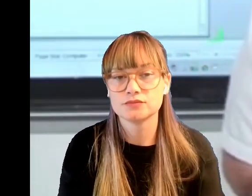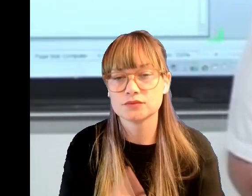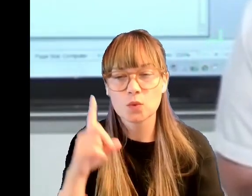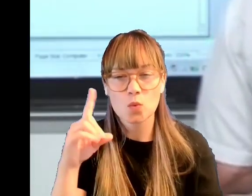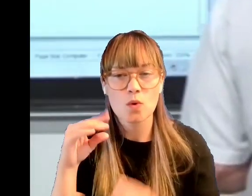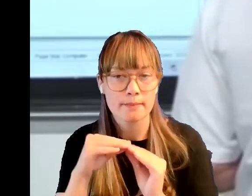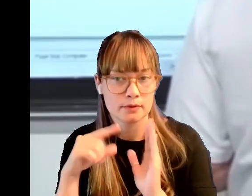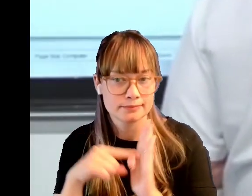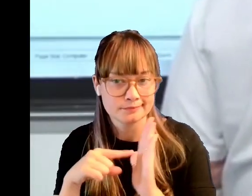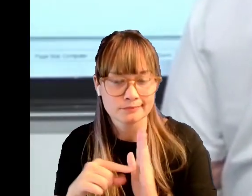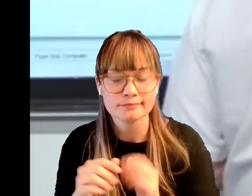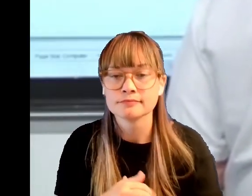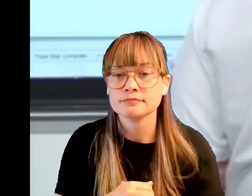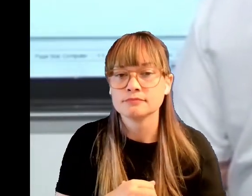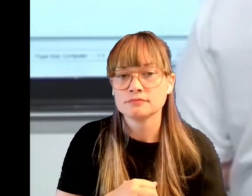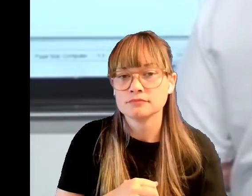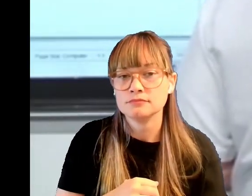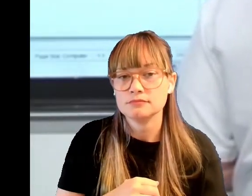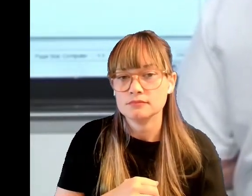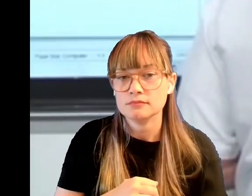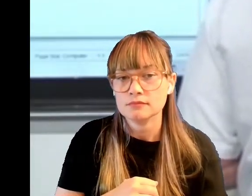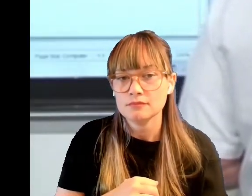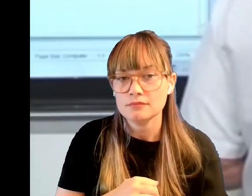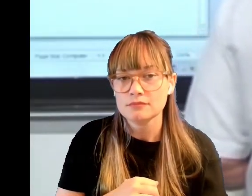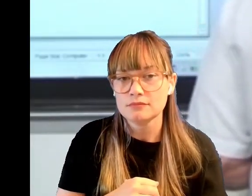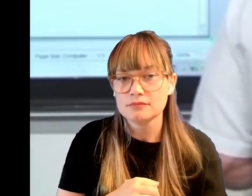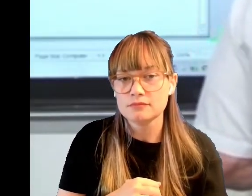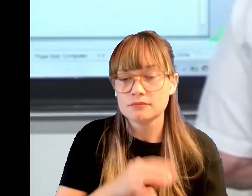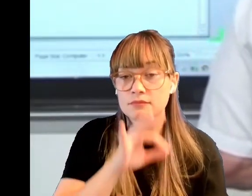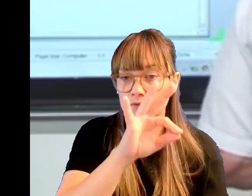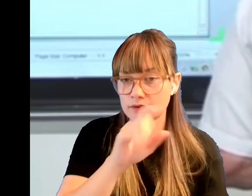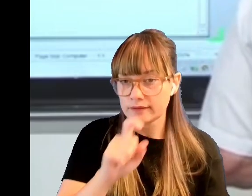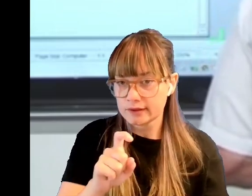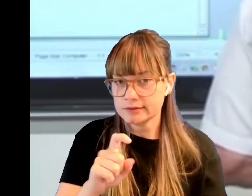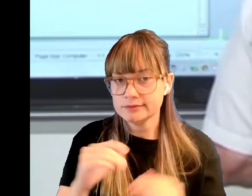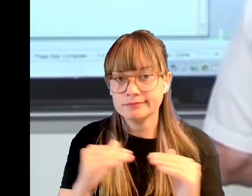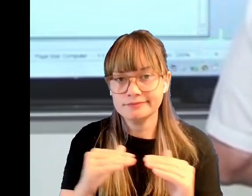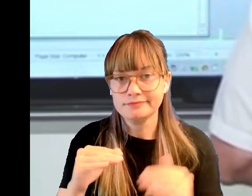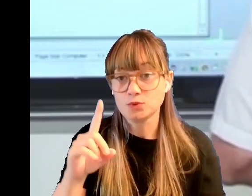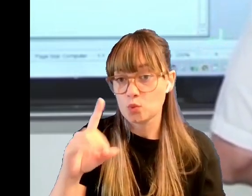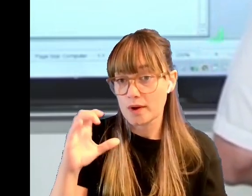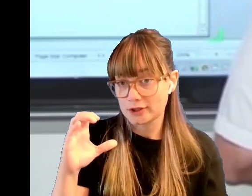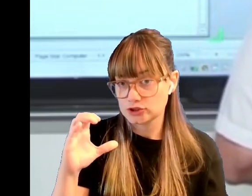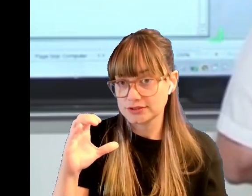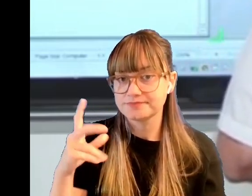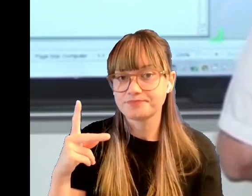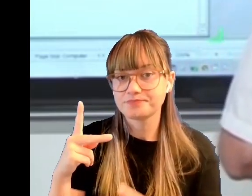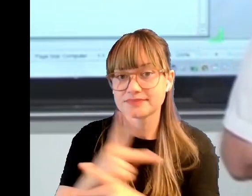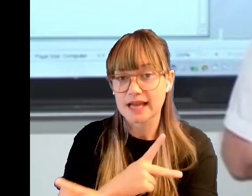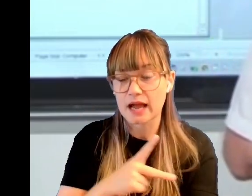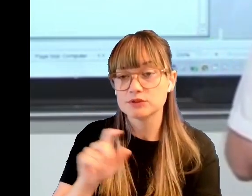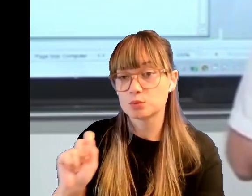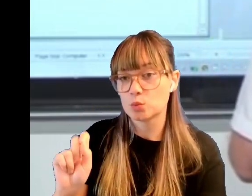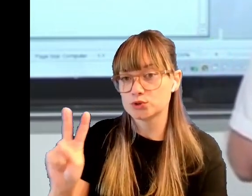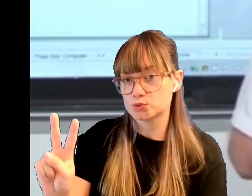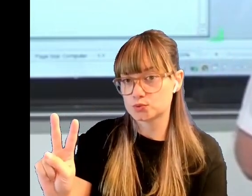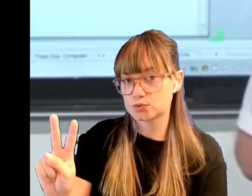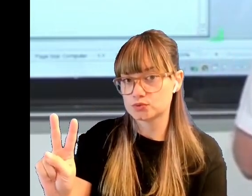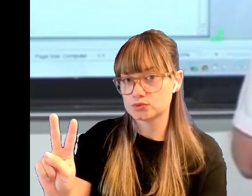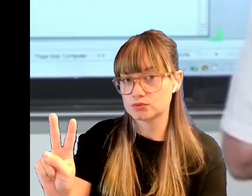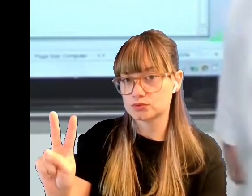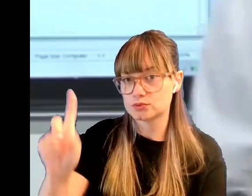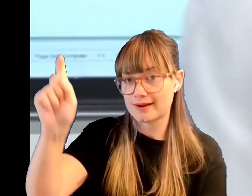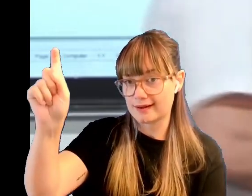Suppose I have f of x is 100 times